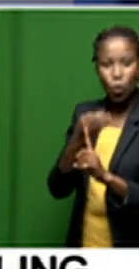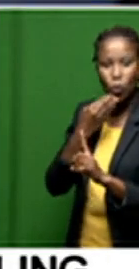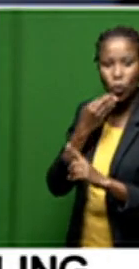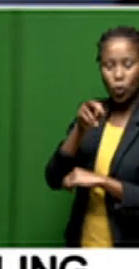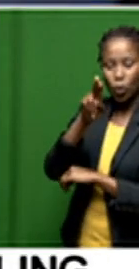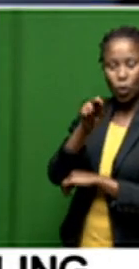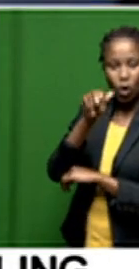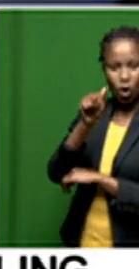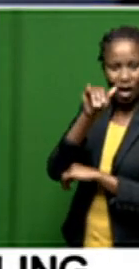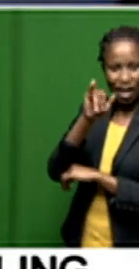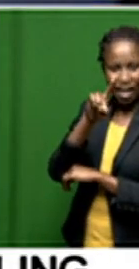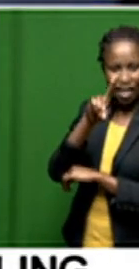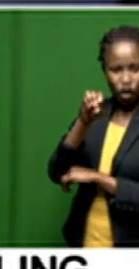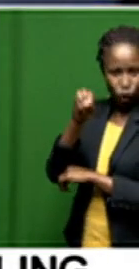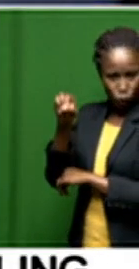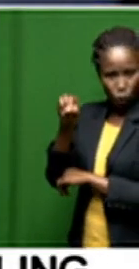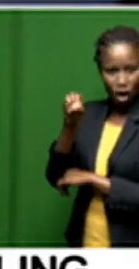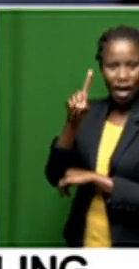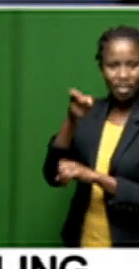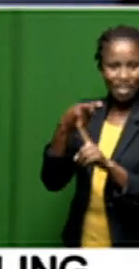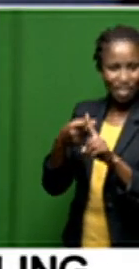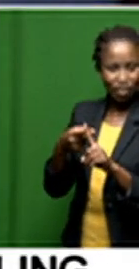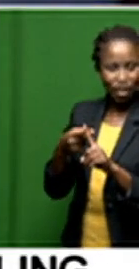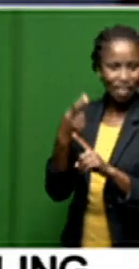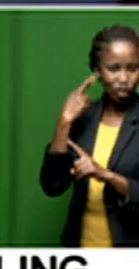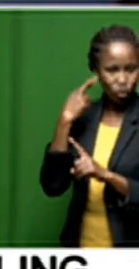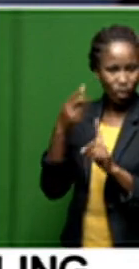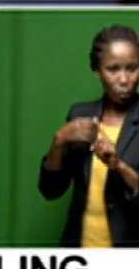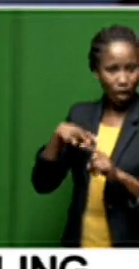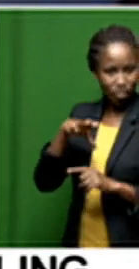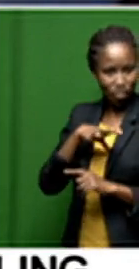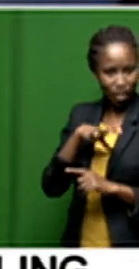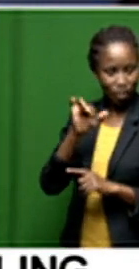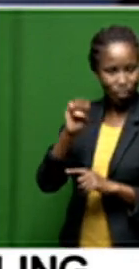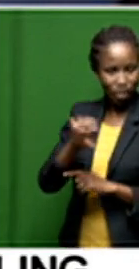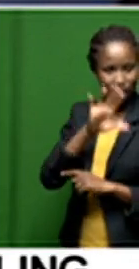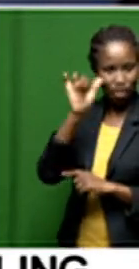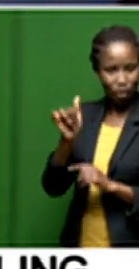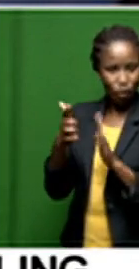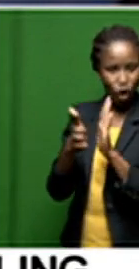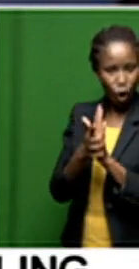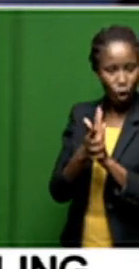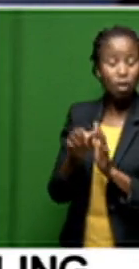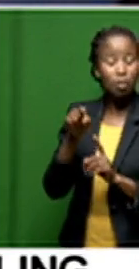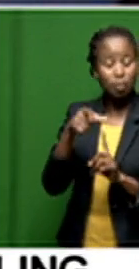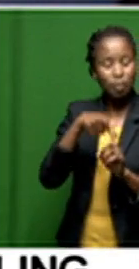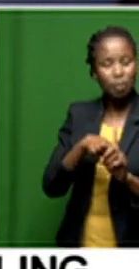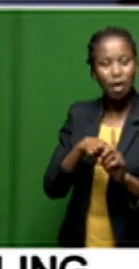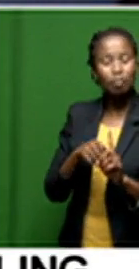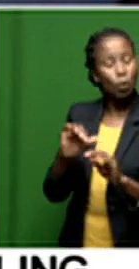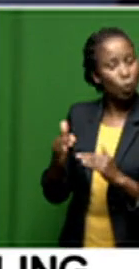Executive Secretary of the Council for the Advancement of the South African Constitution. Lawson, good to have you. Welcome to Morning